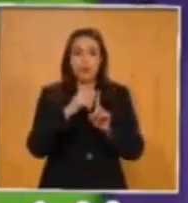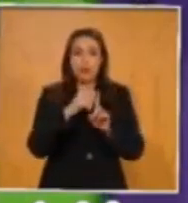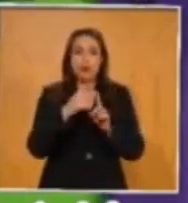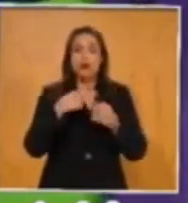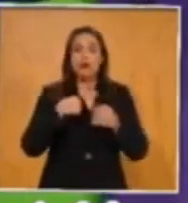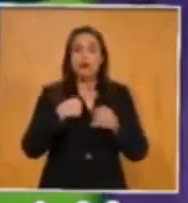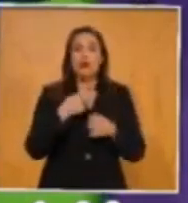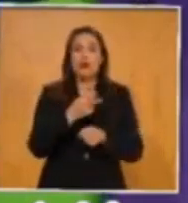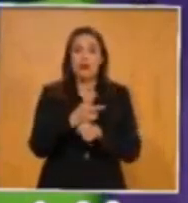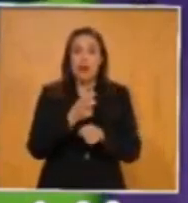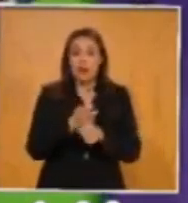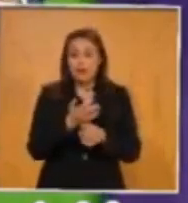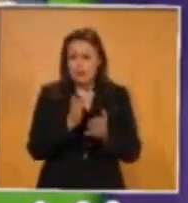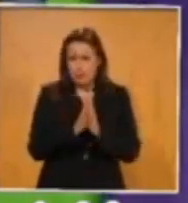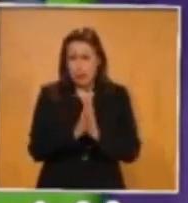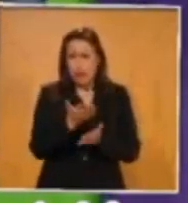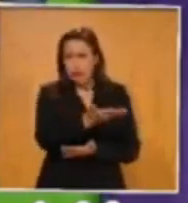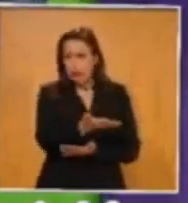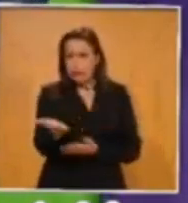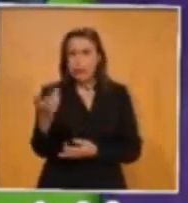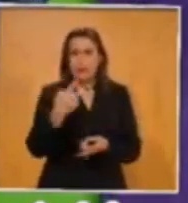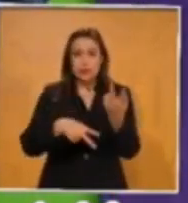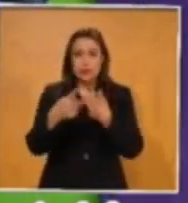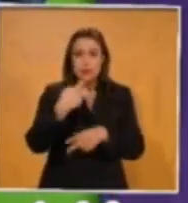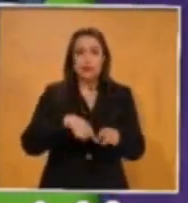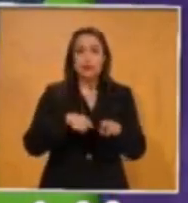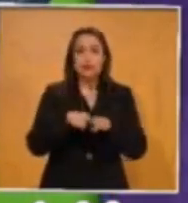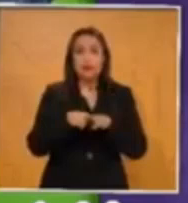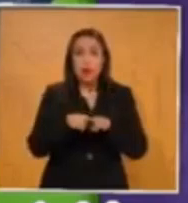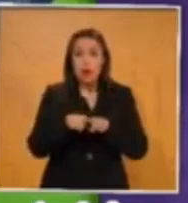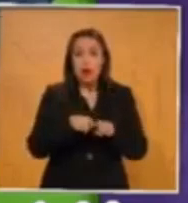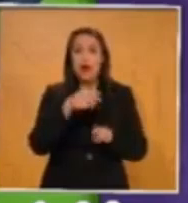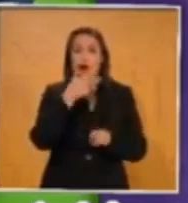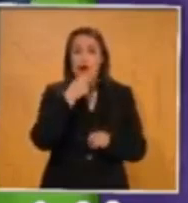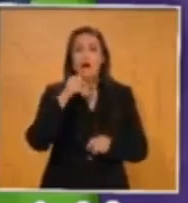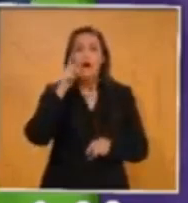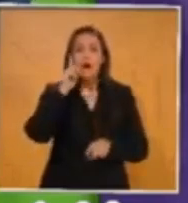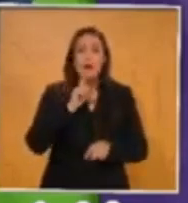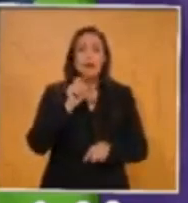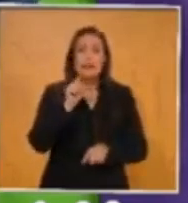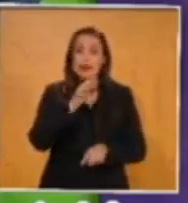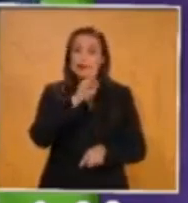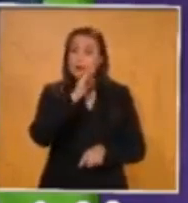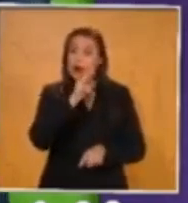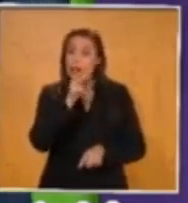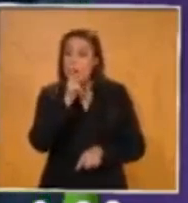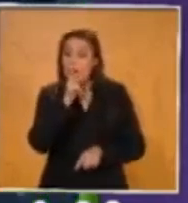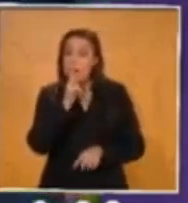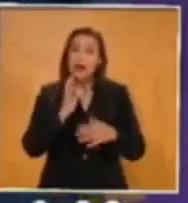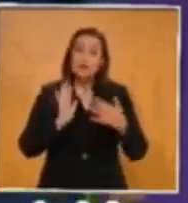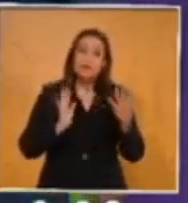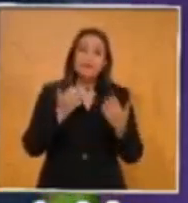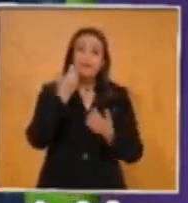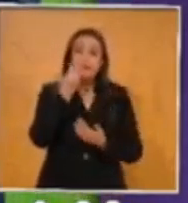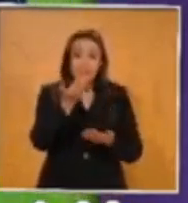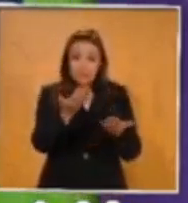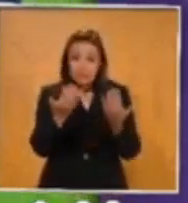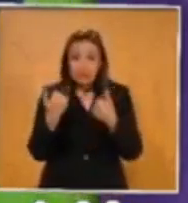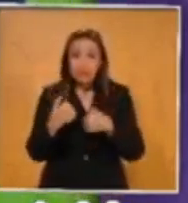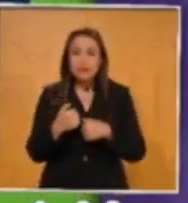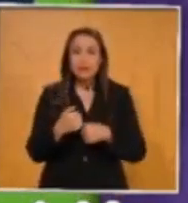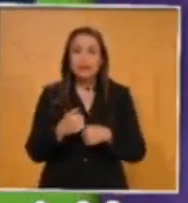invite your family, your brother, your sister, your mom, and even your dad, and I want